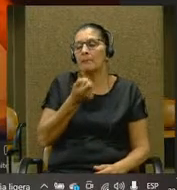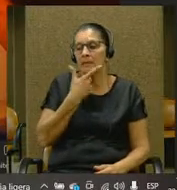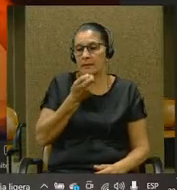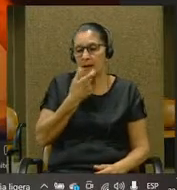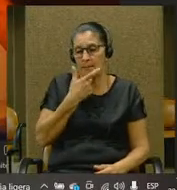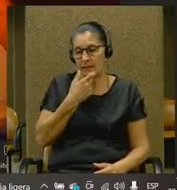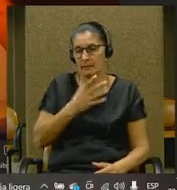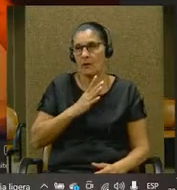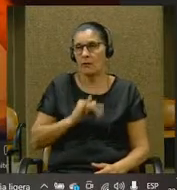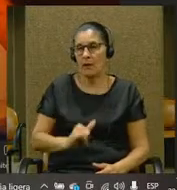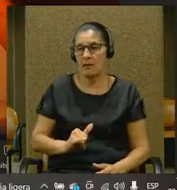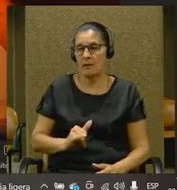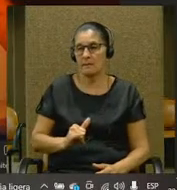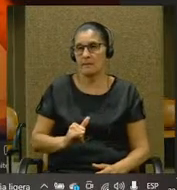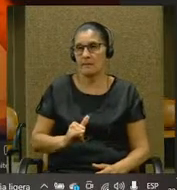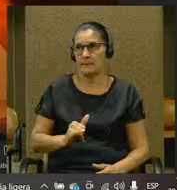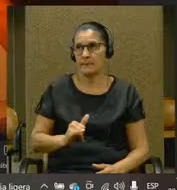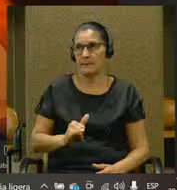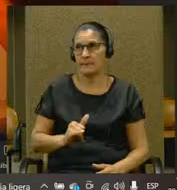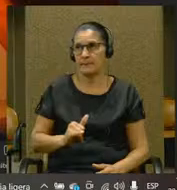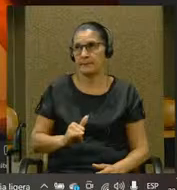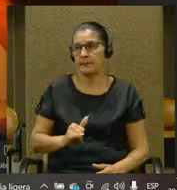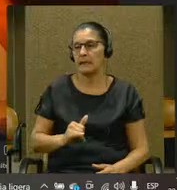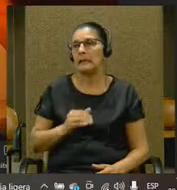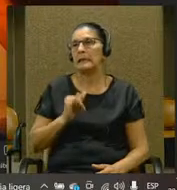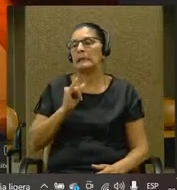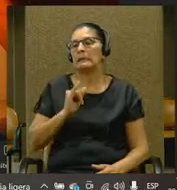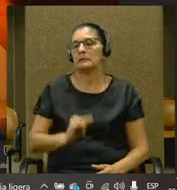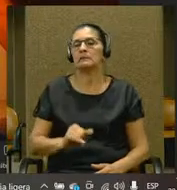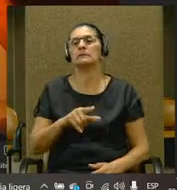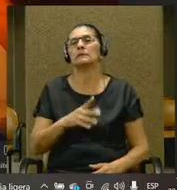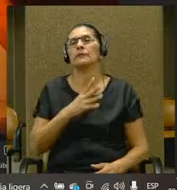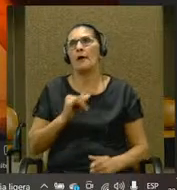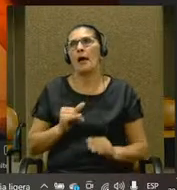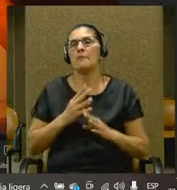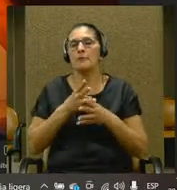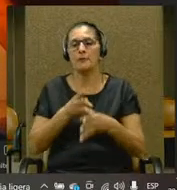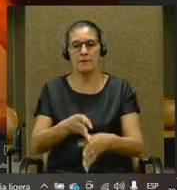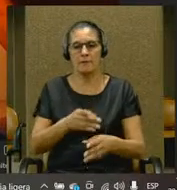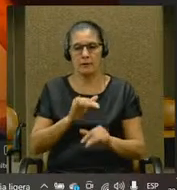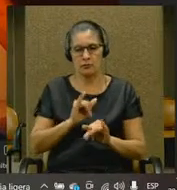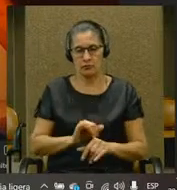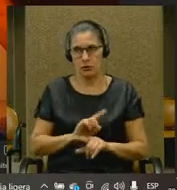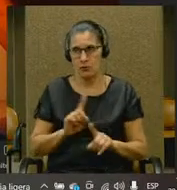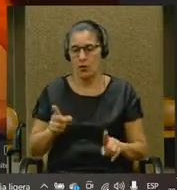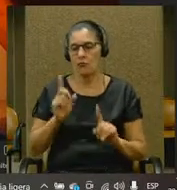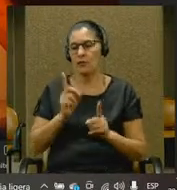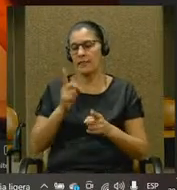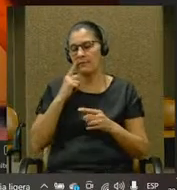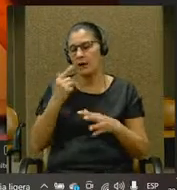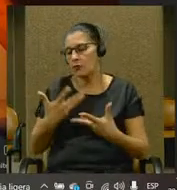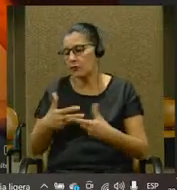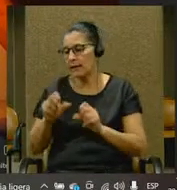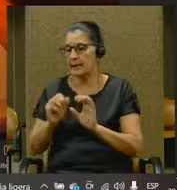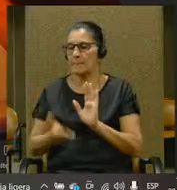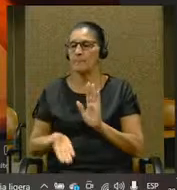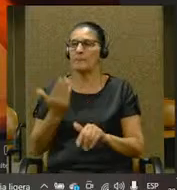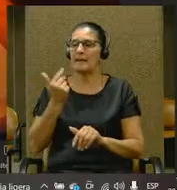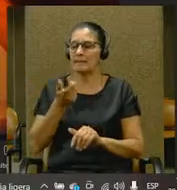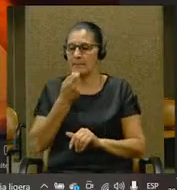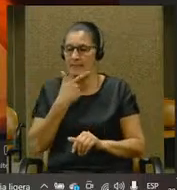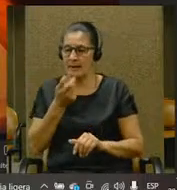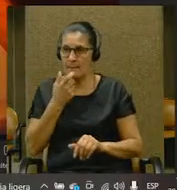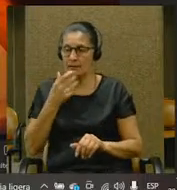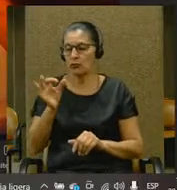easy, would there be challenges if you wanted to bring more of those treatments or try other treatments in the country? Now is the time to be